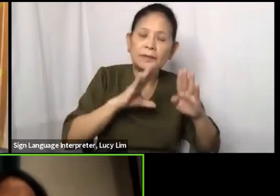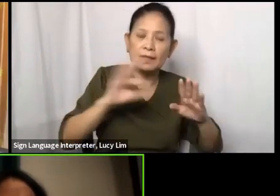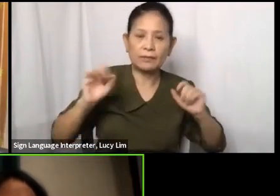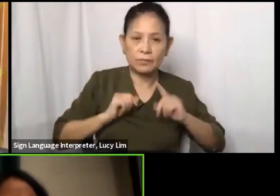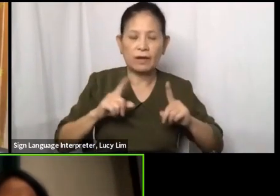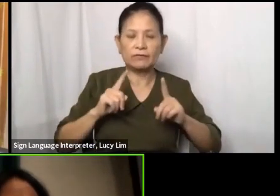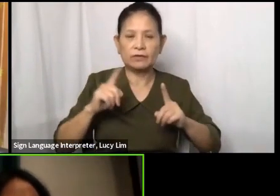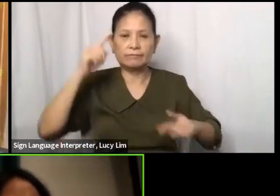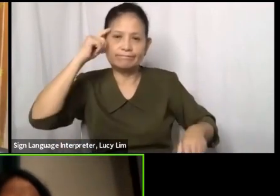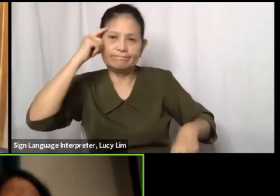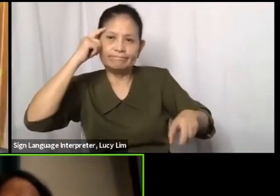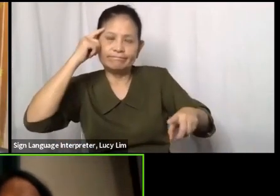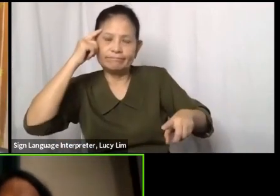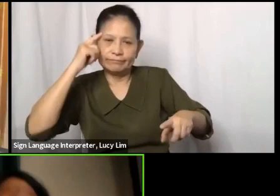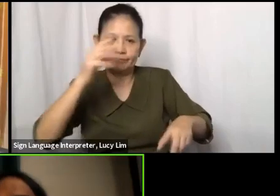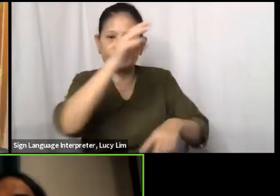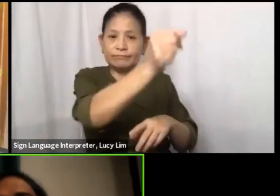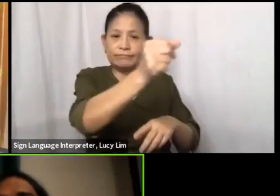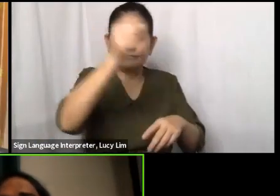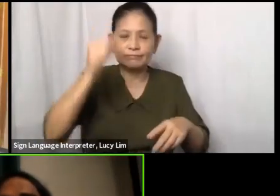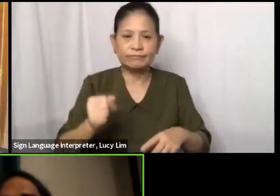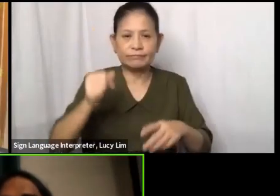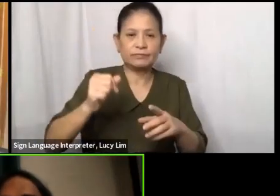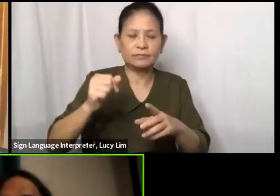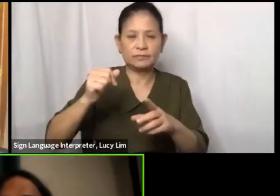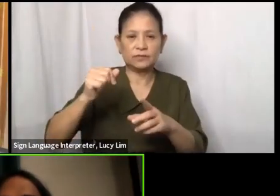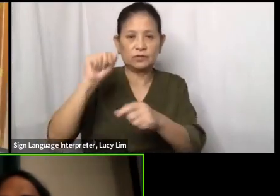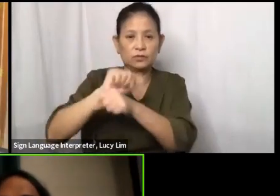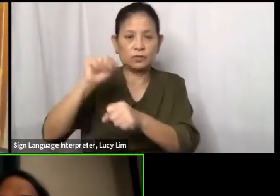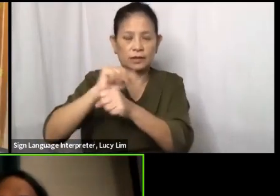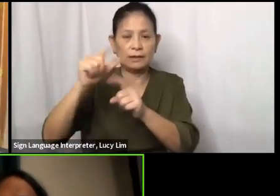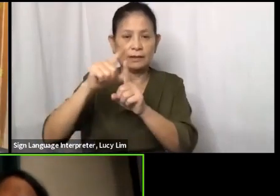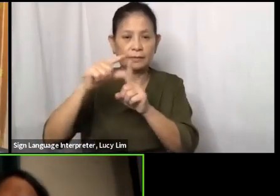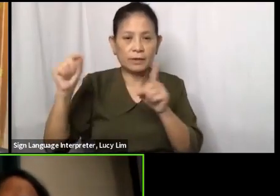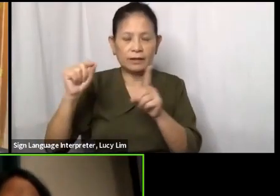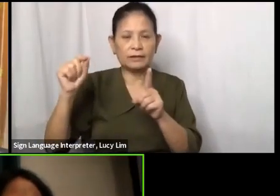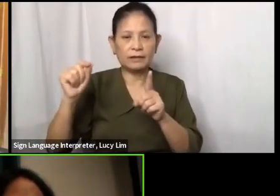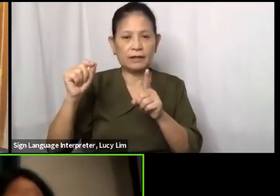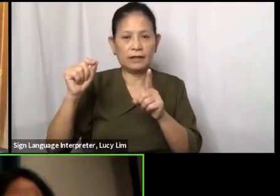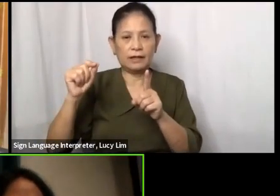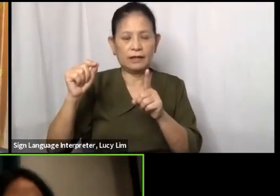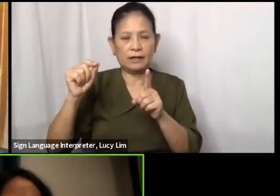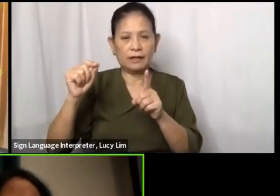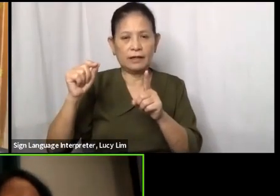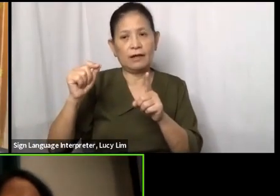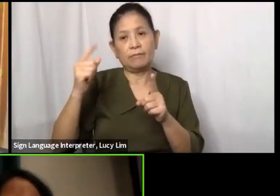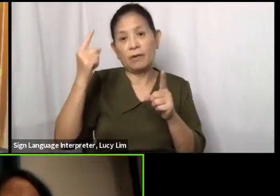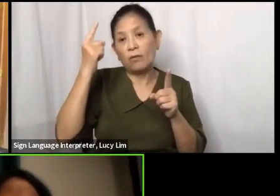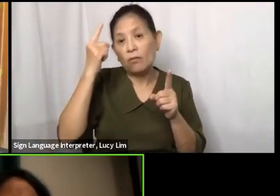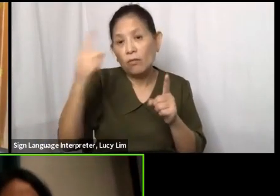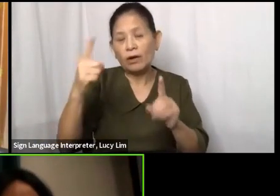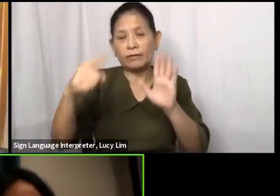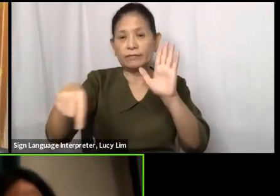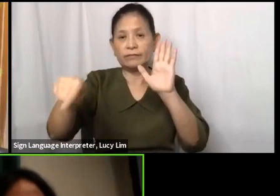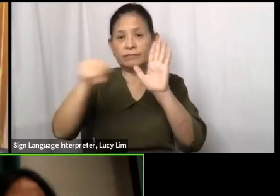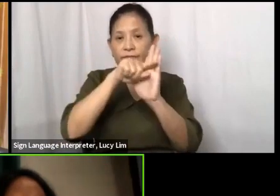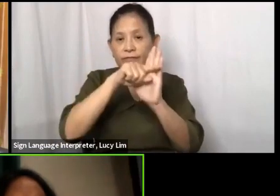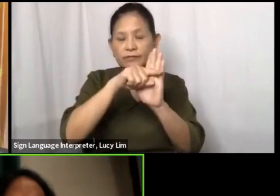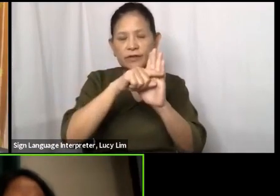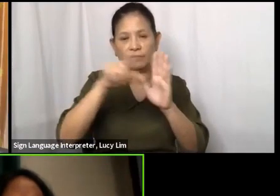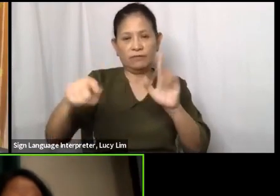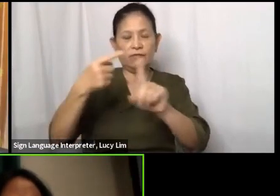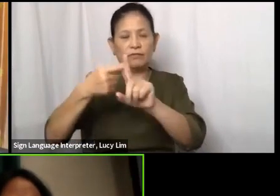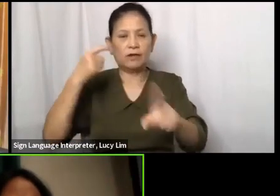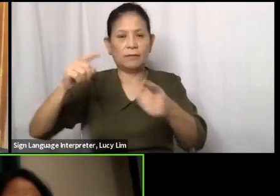hire trans persons now in Pakistan. But this is one of the main, I would say, drawback of the community,